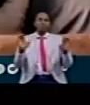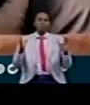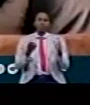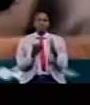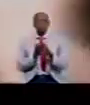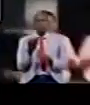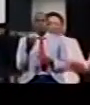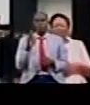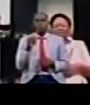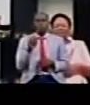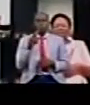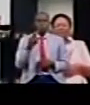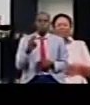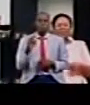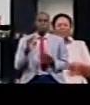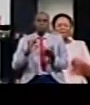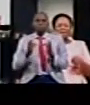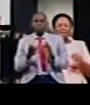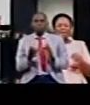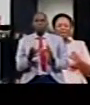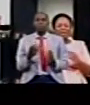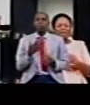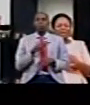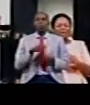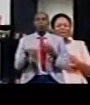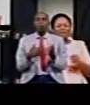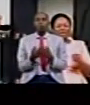being threatened and that was being victimized